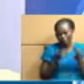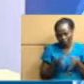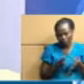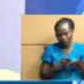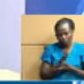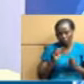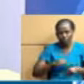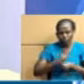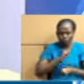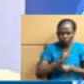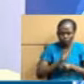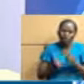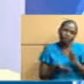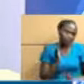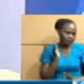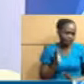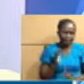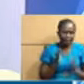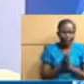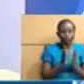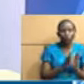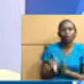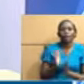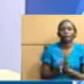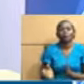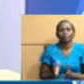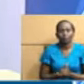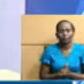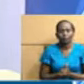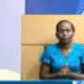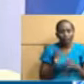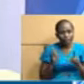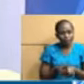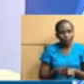do faster and get more prepared. We also know that